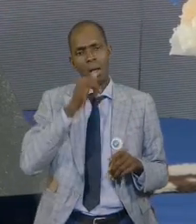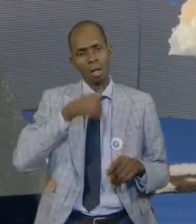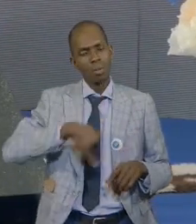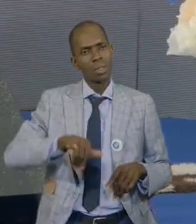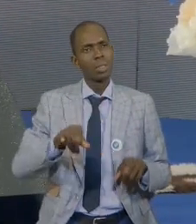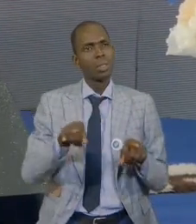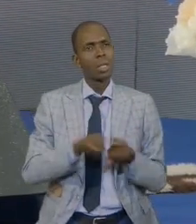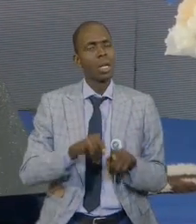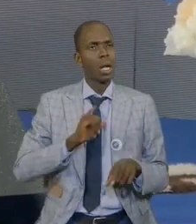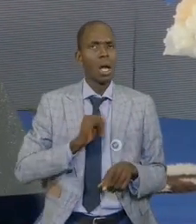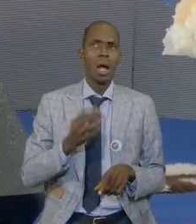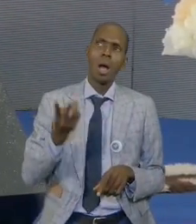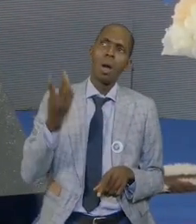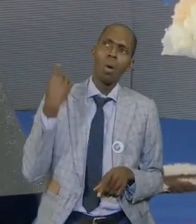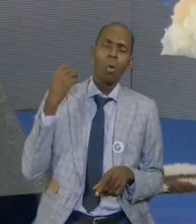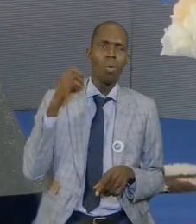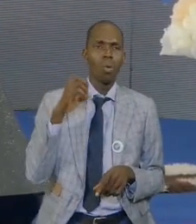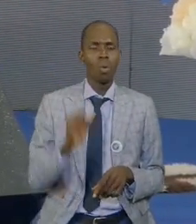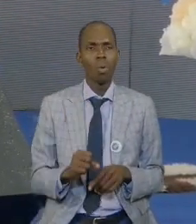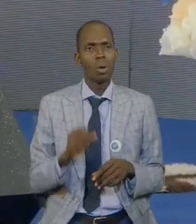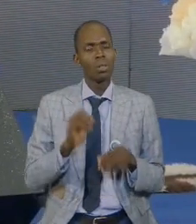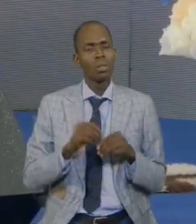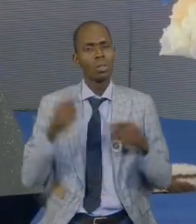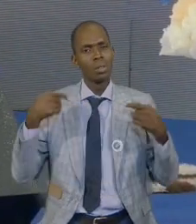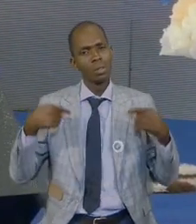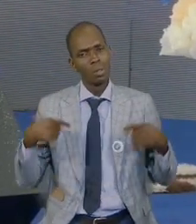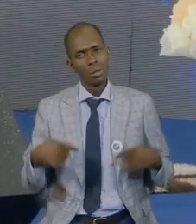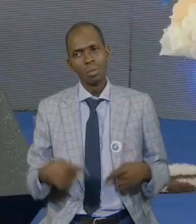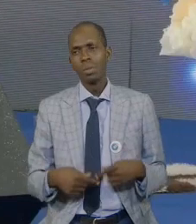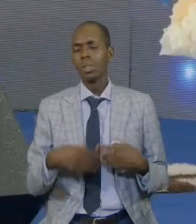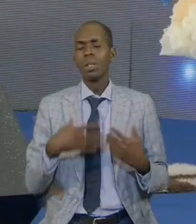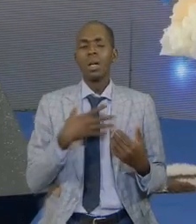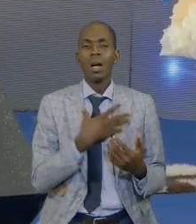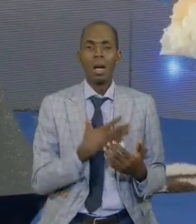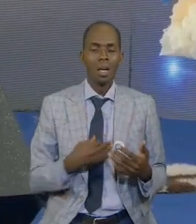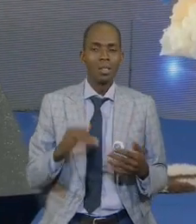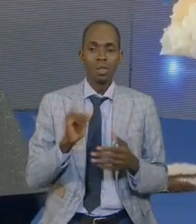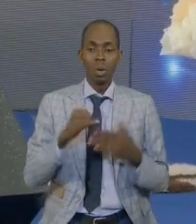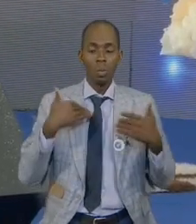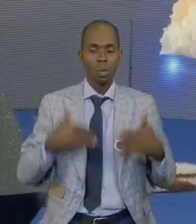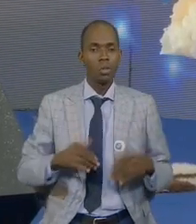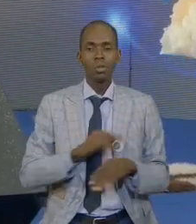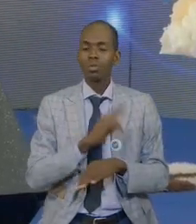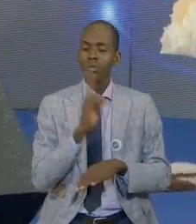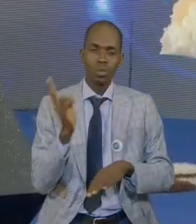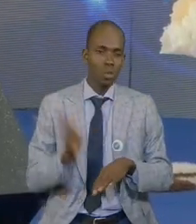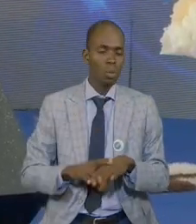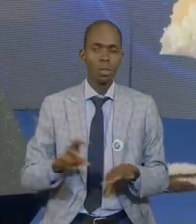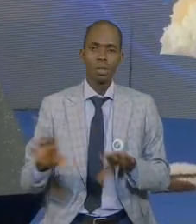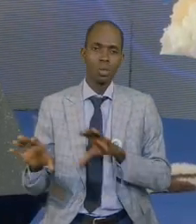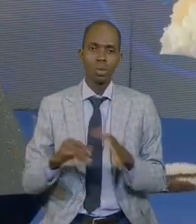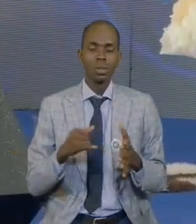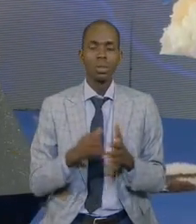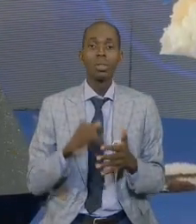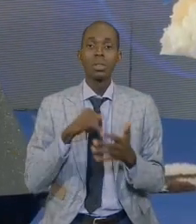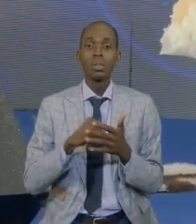responding like it always does habitually we call it reflex action